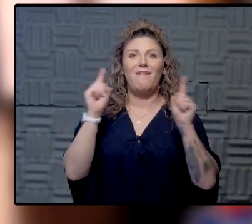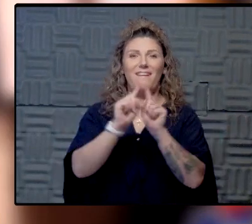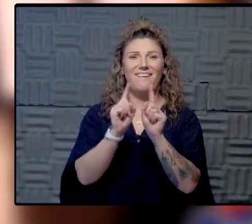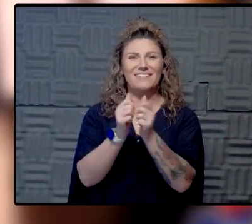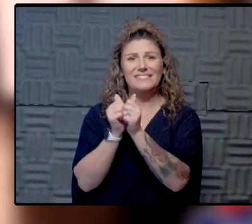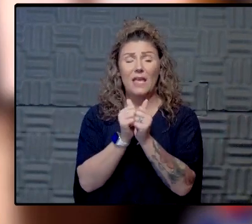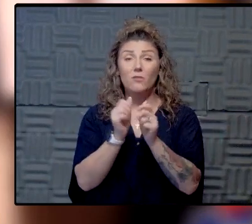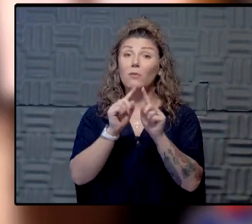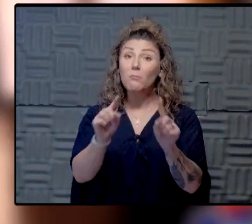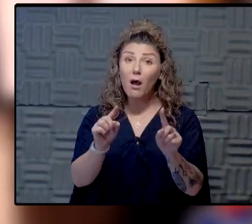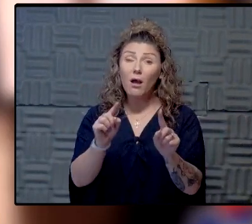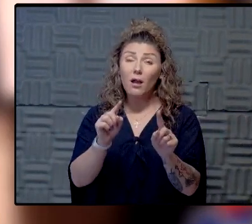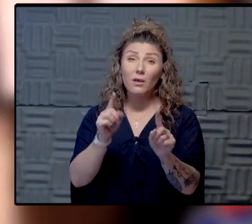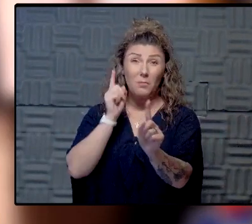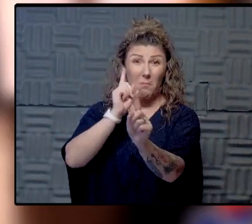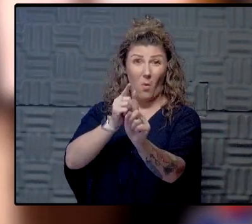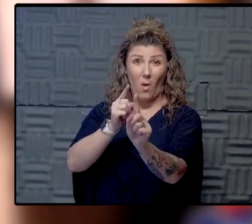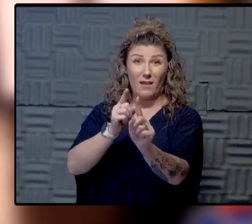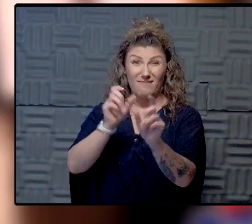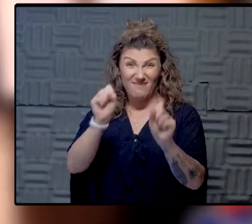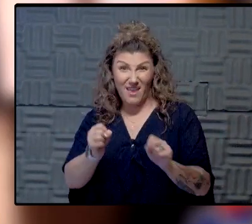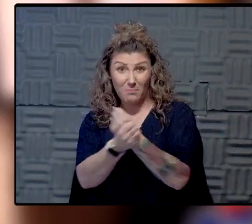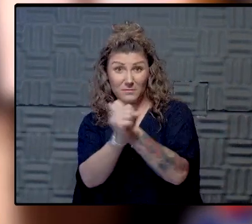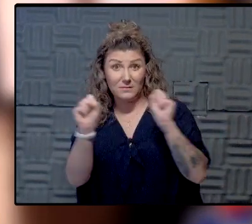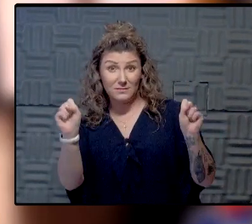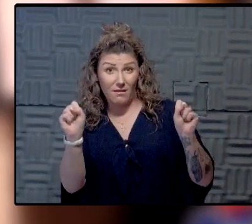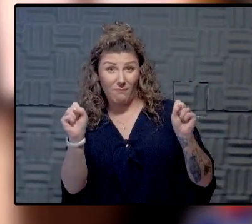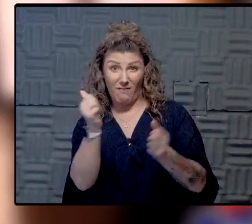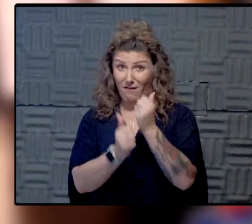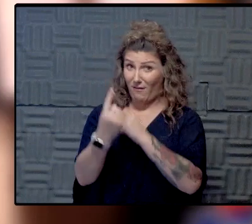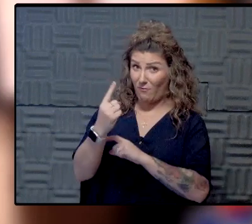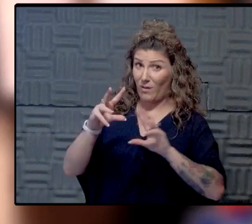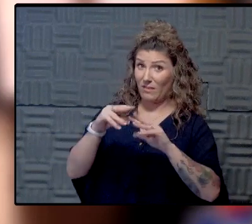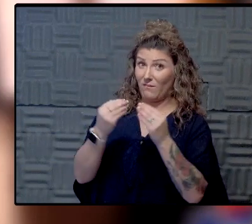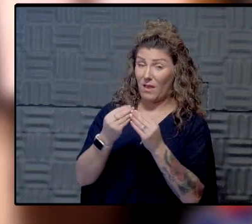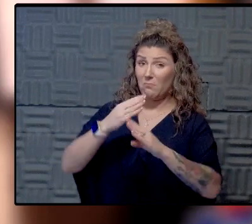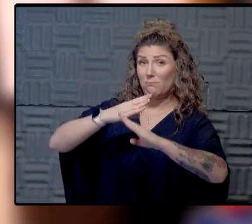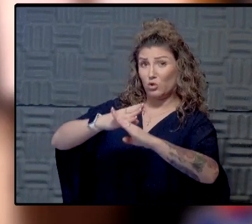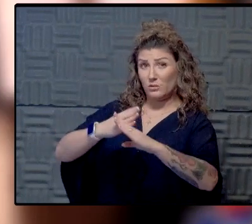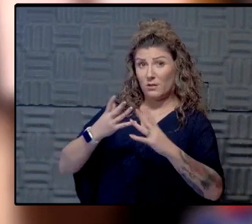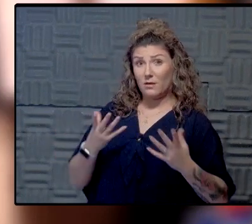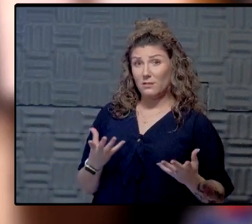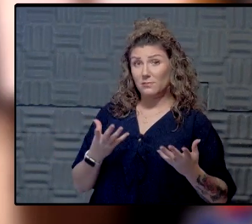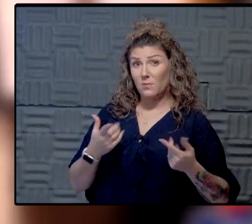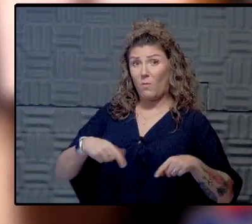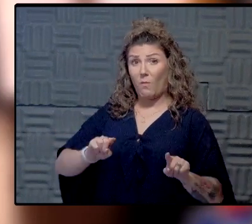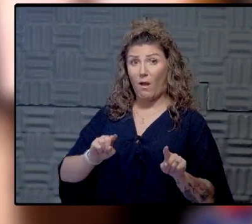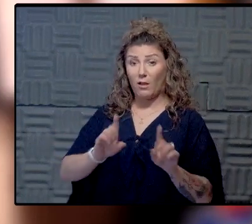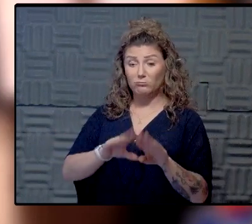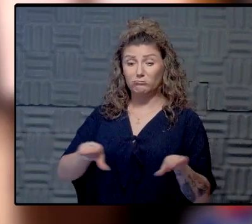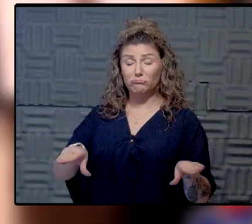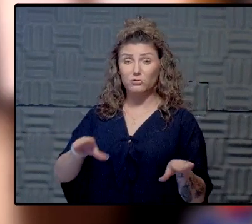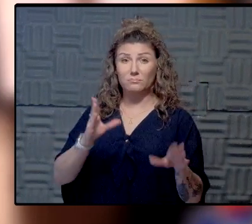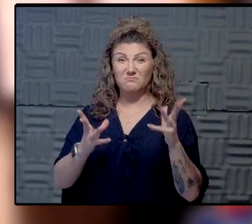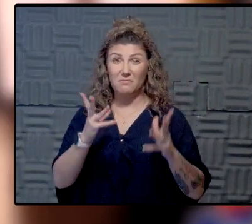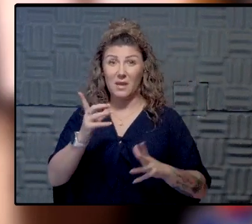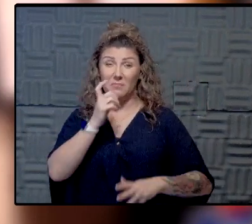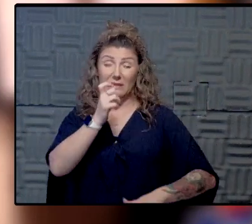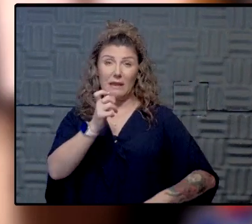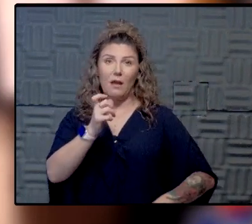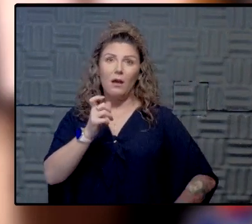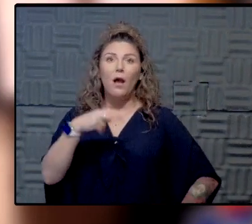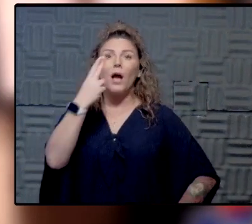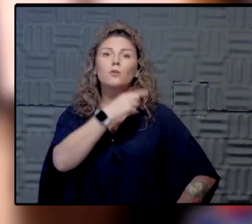happen safely? Is everybody in that family going to be protected? And while the children may not be the ones at risk for